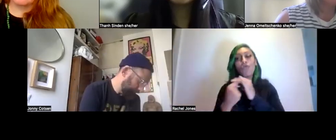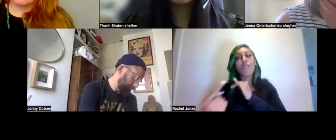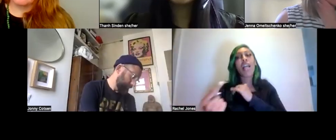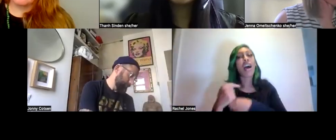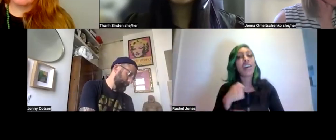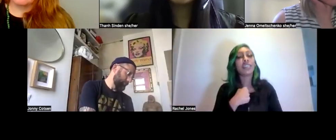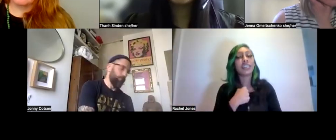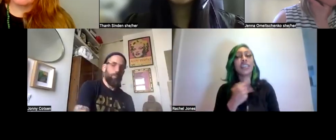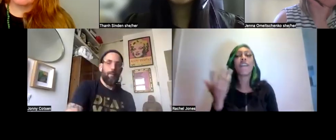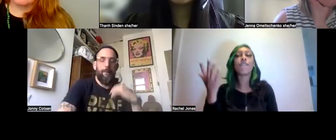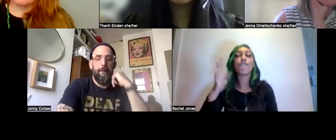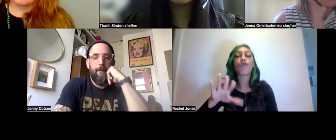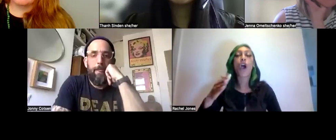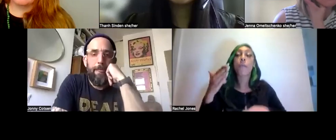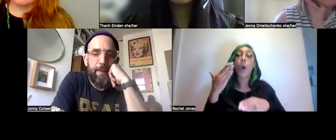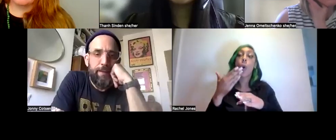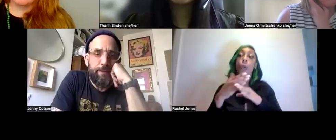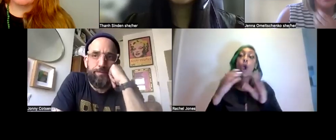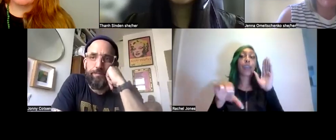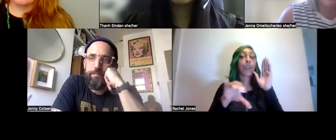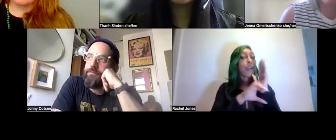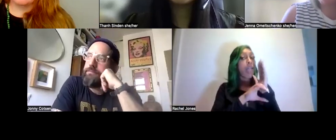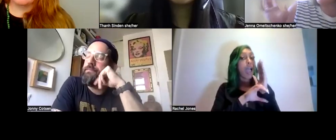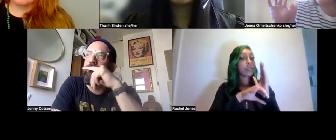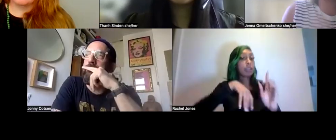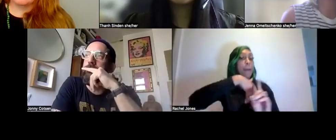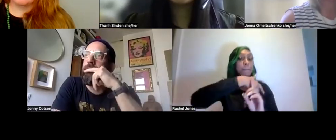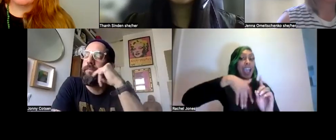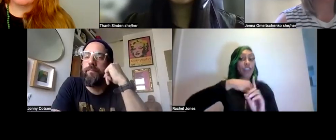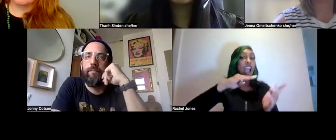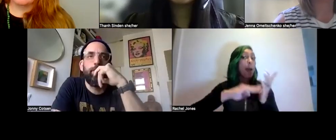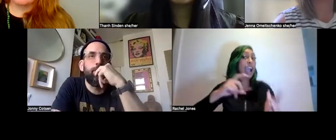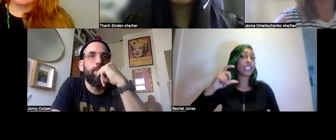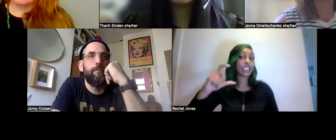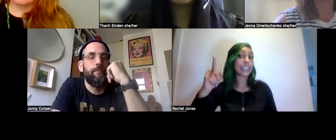I'm from a working class background in North Manchester, where I am right now.